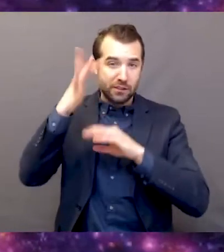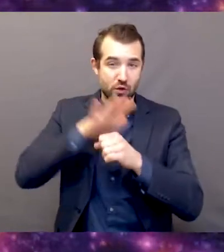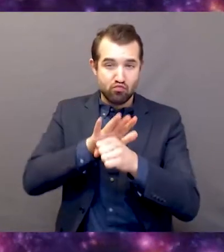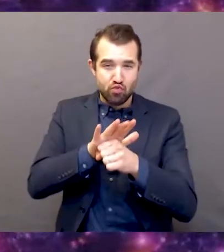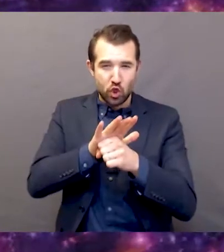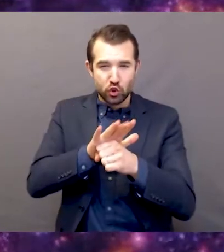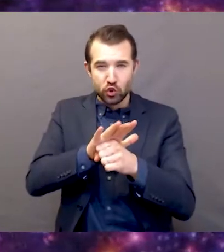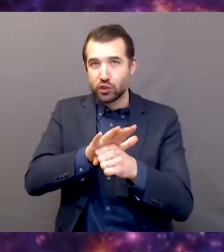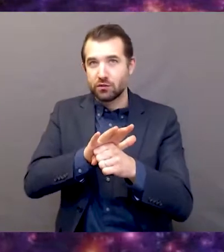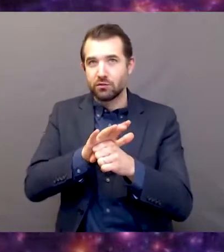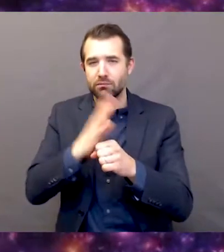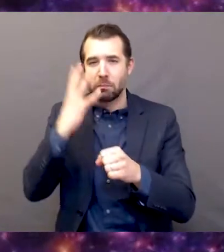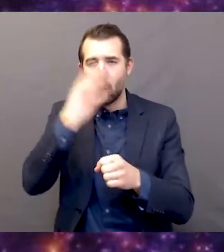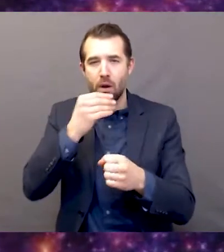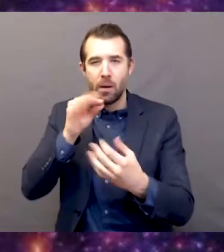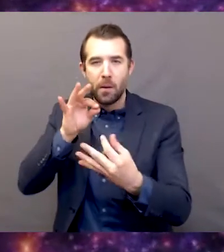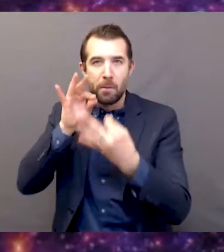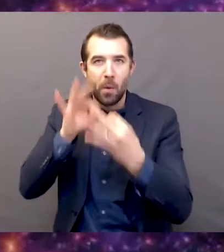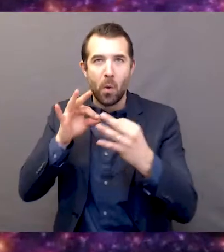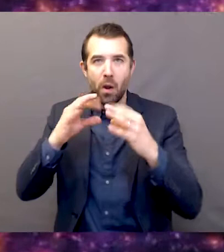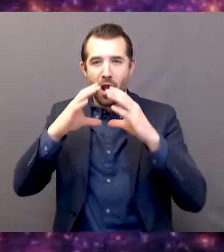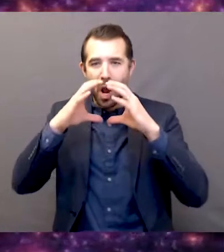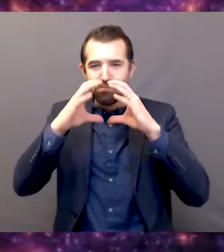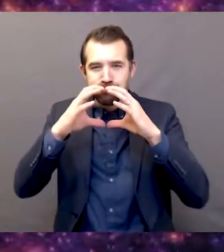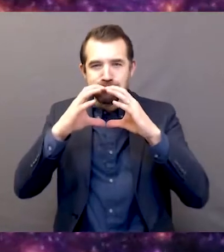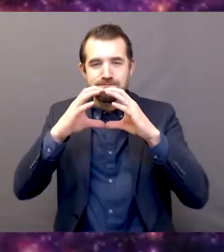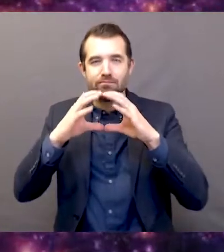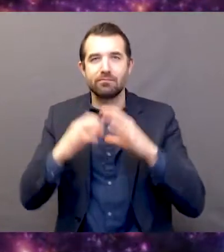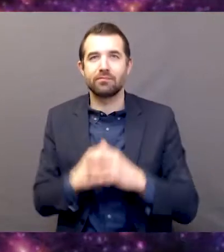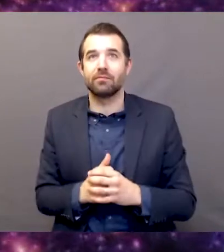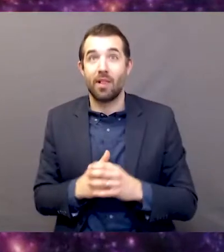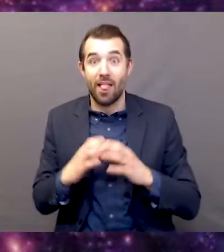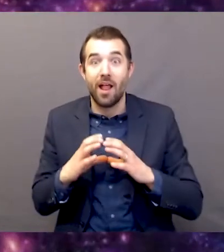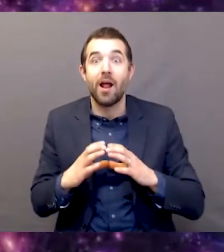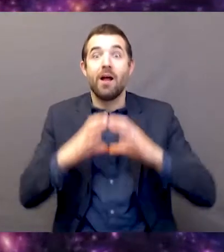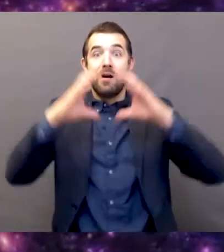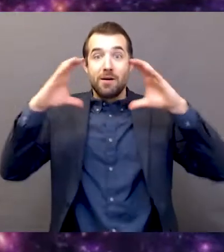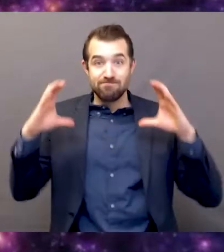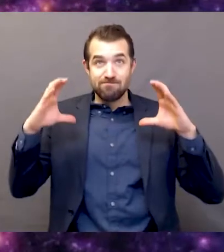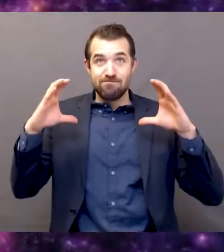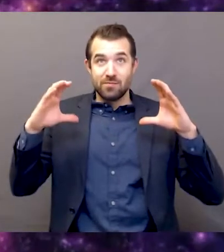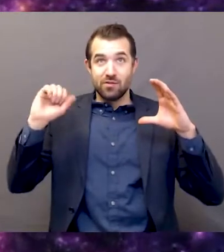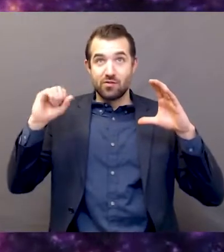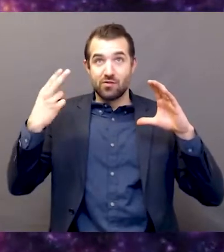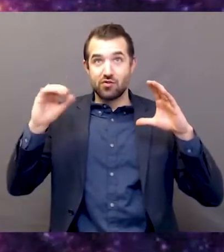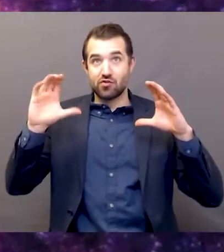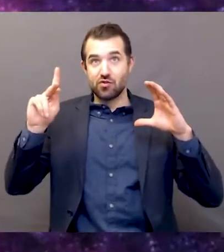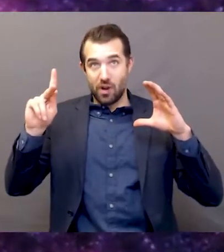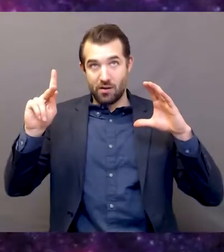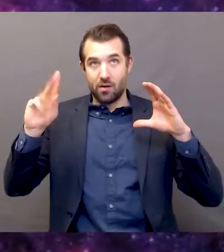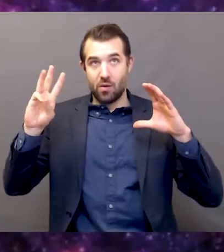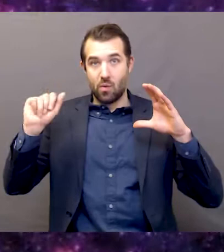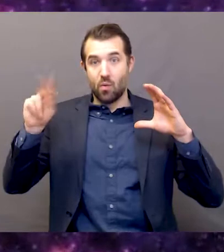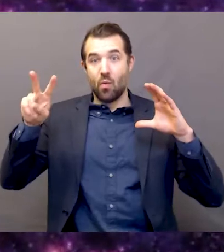beautiful, almost perfect circular region. And this ring turns out to be a shock wave. About 12 million